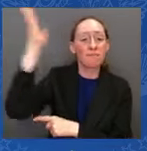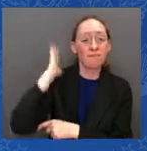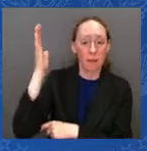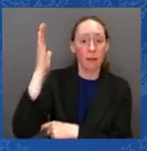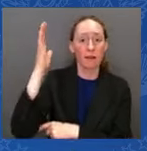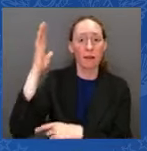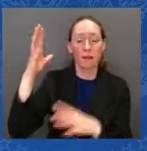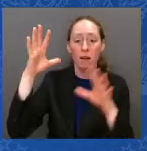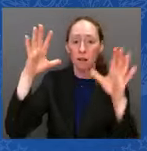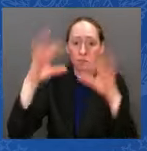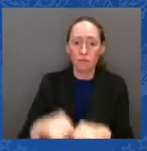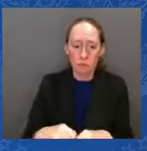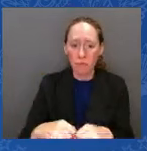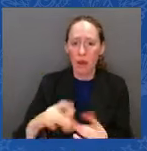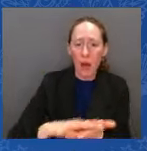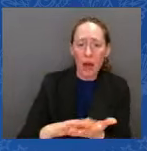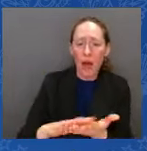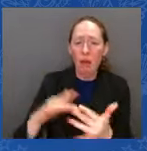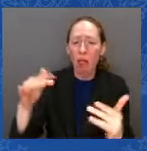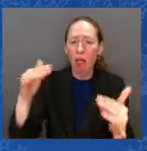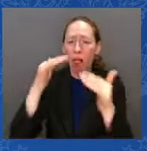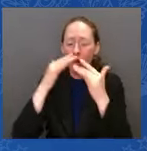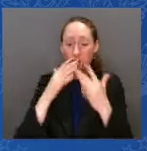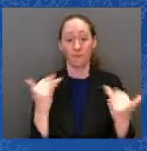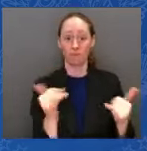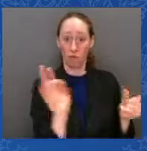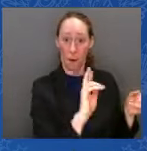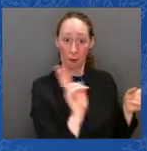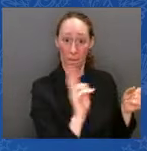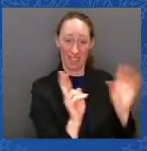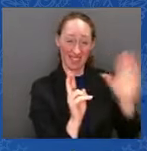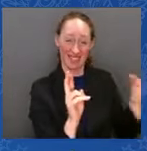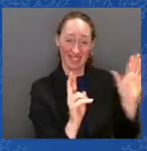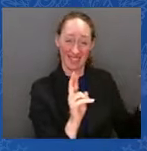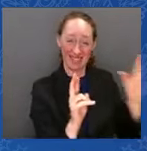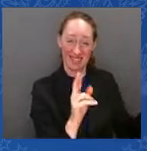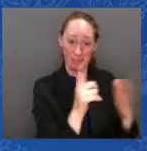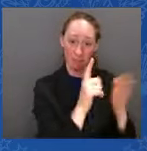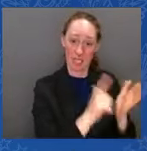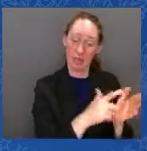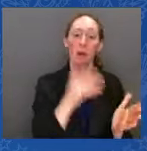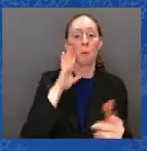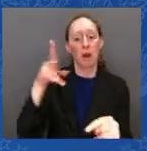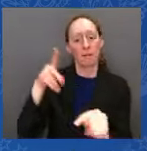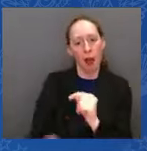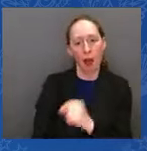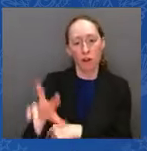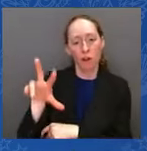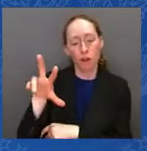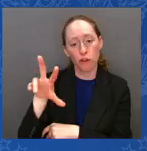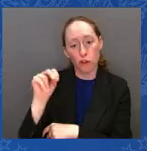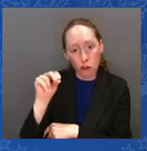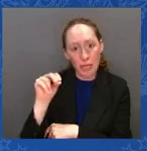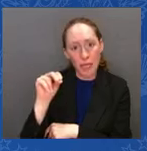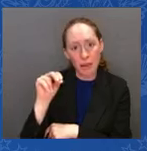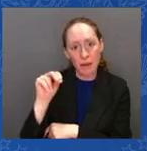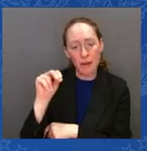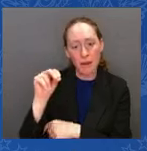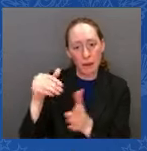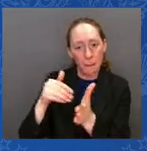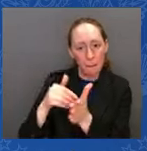bill today, they would cut 30 million veterans' health care visits. The way they do that, that's including nearly